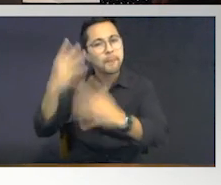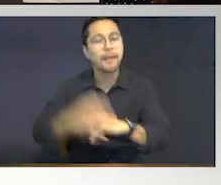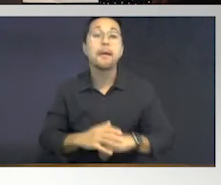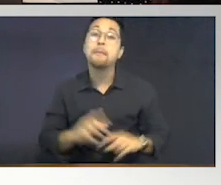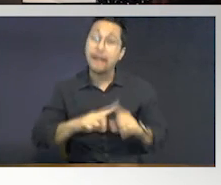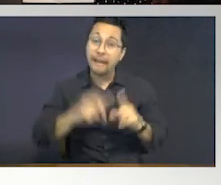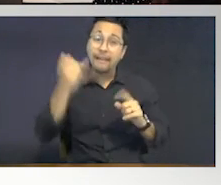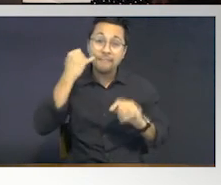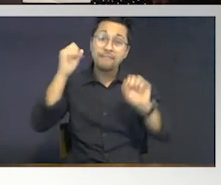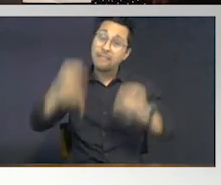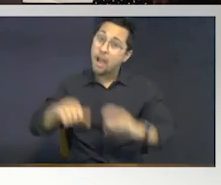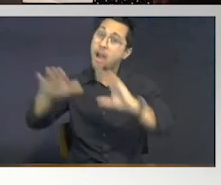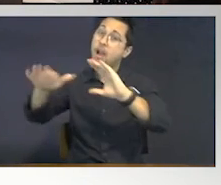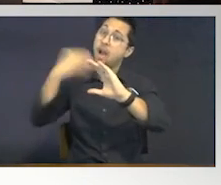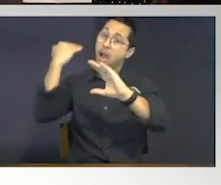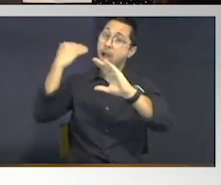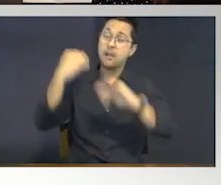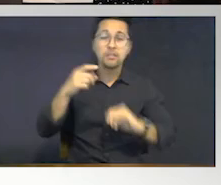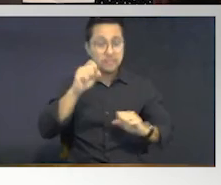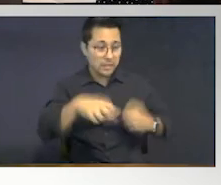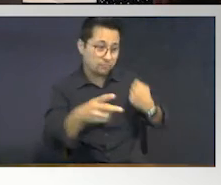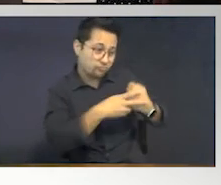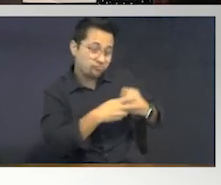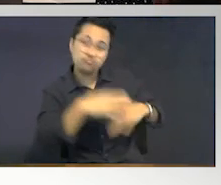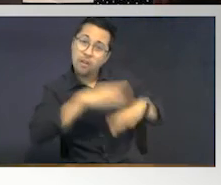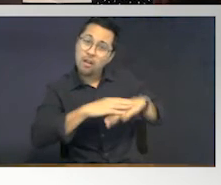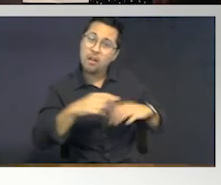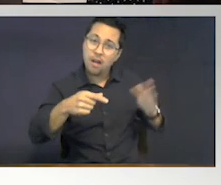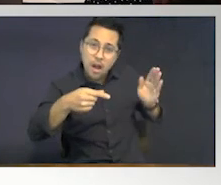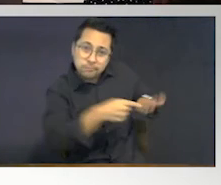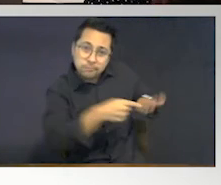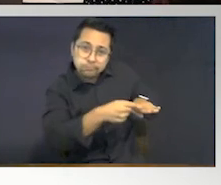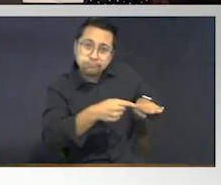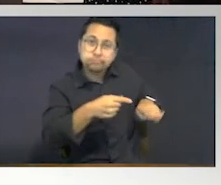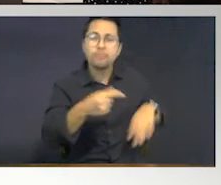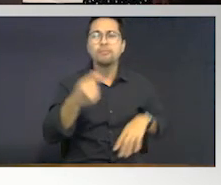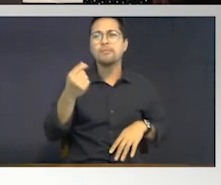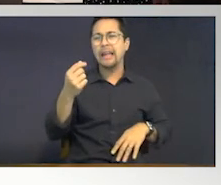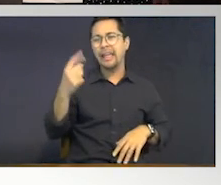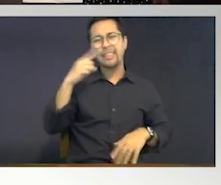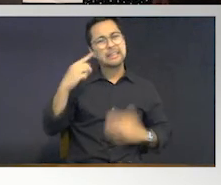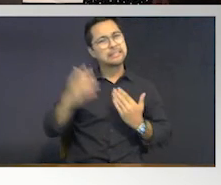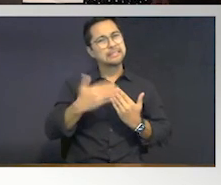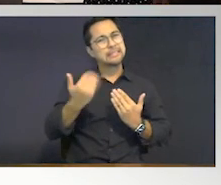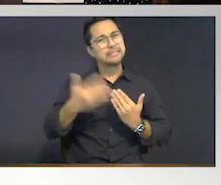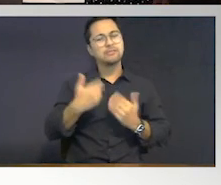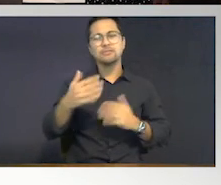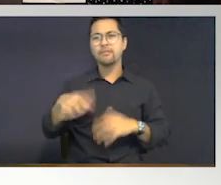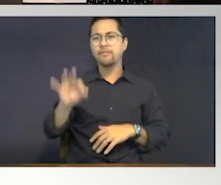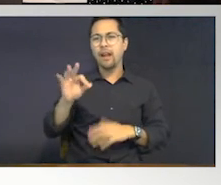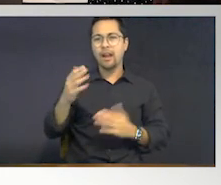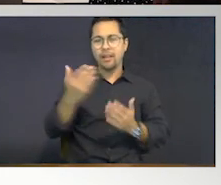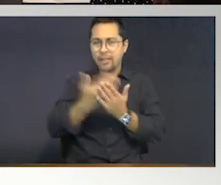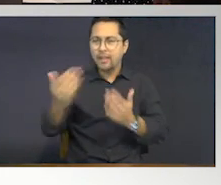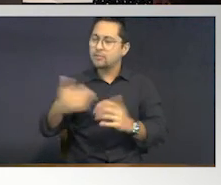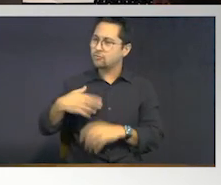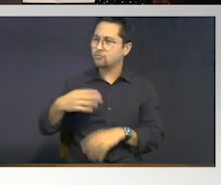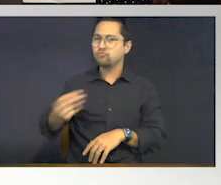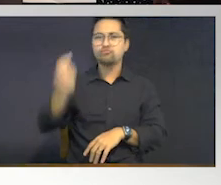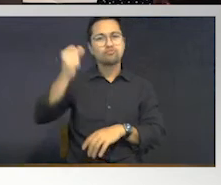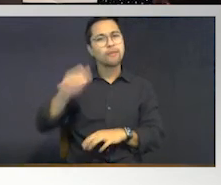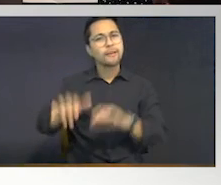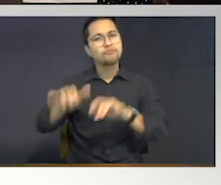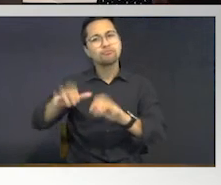can send it to you electronically and you can store it on a thumb drive, or you can store it, it's much easier to find things by doing a quick search on